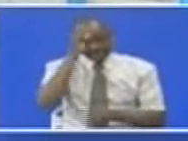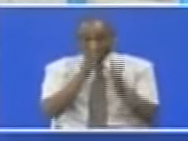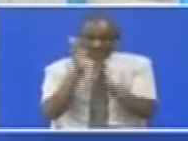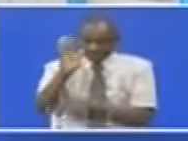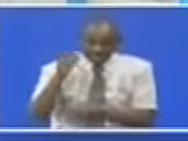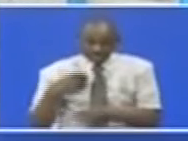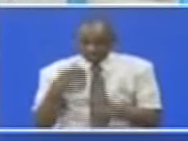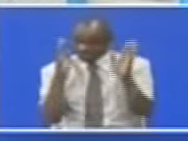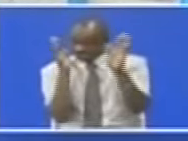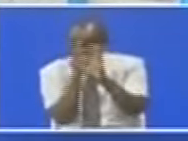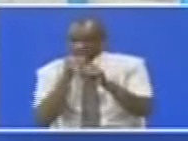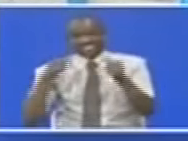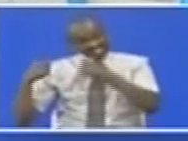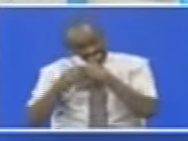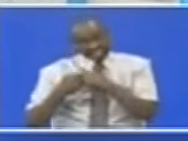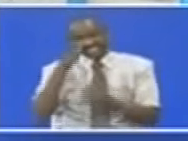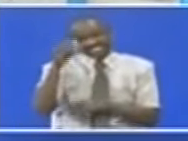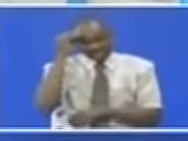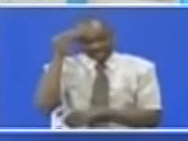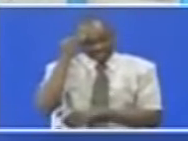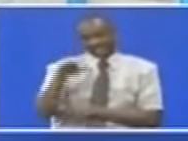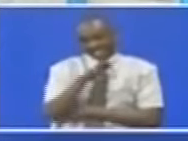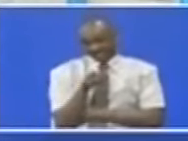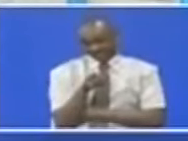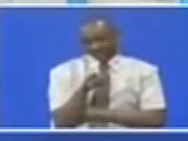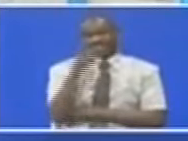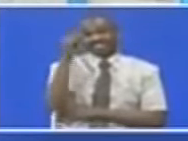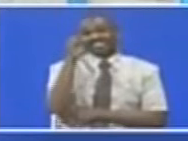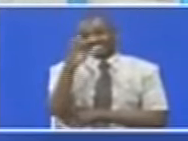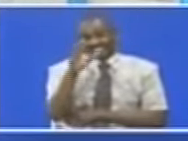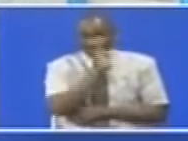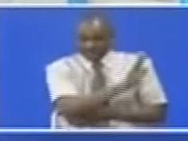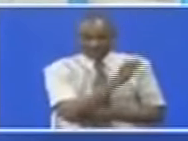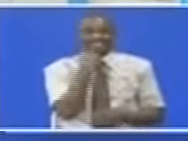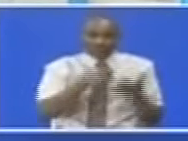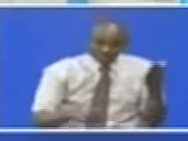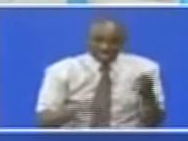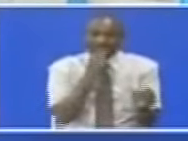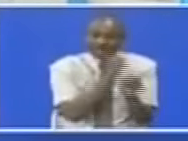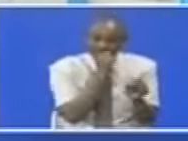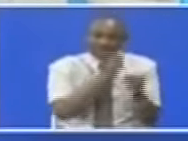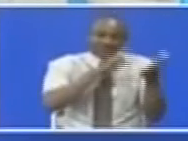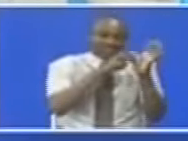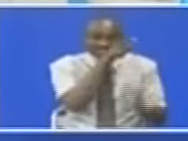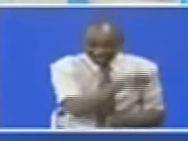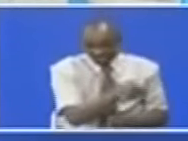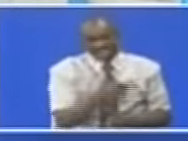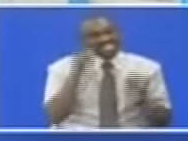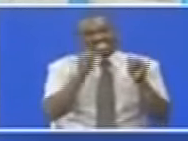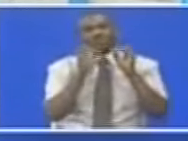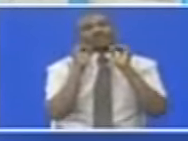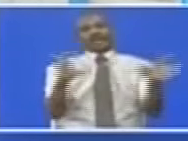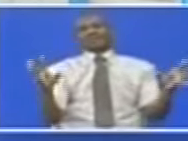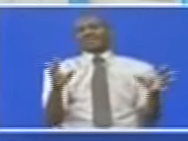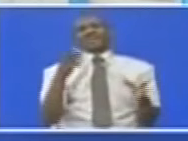to conceal the real challenges facing the country's education sector. TSC, on the other hand, says performance contracting is not a new thing